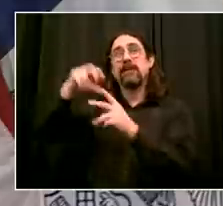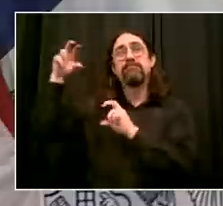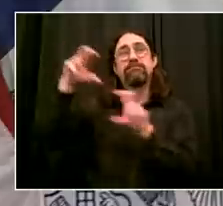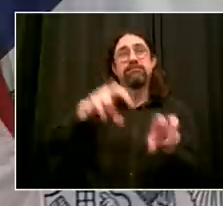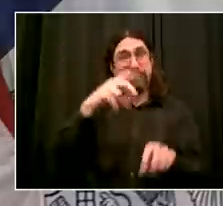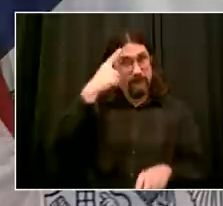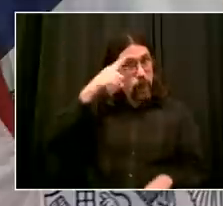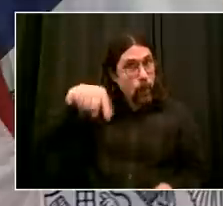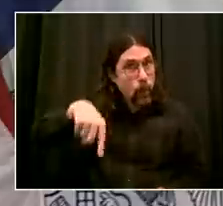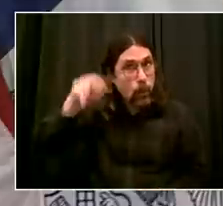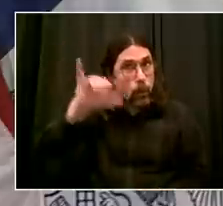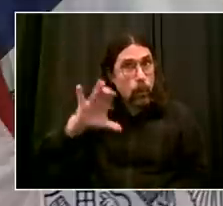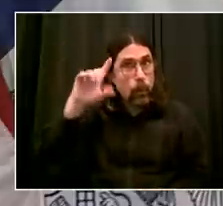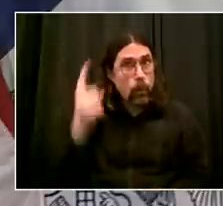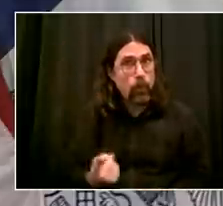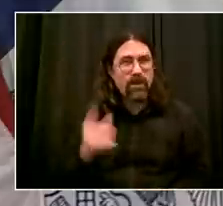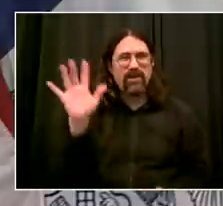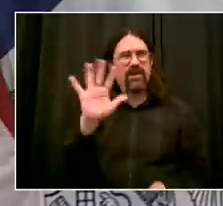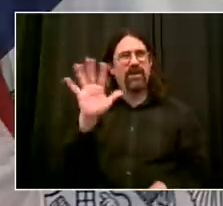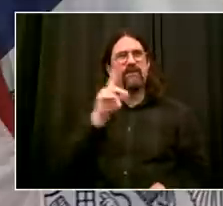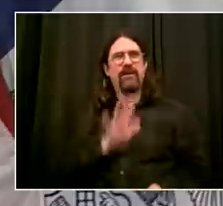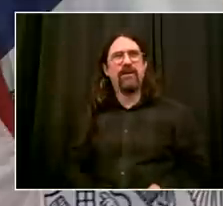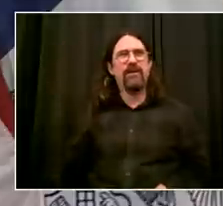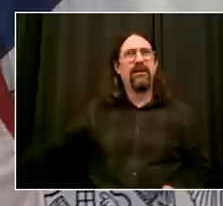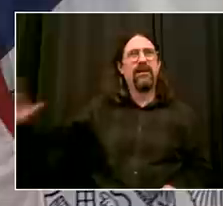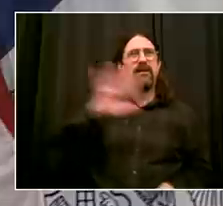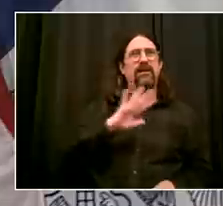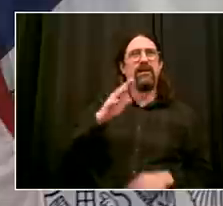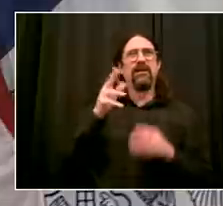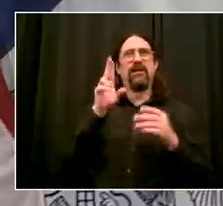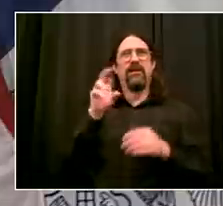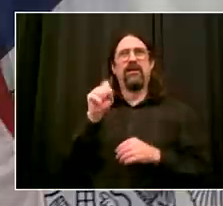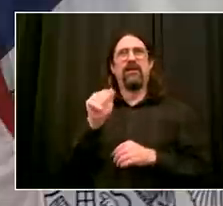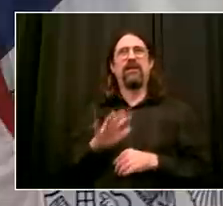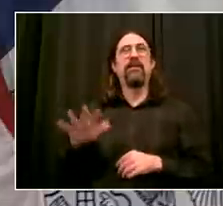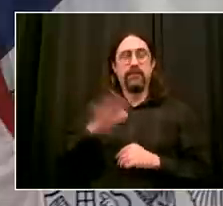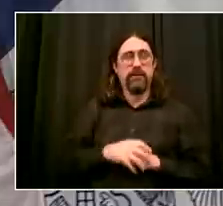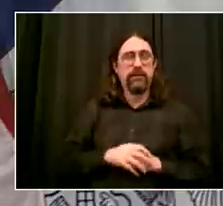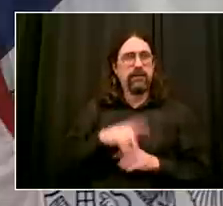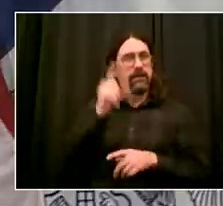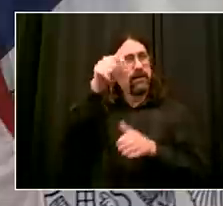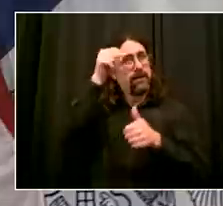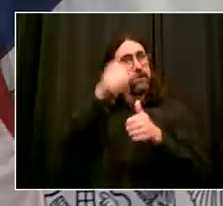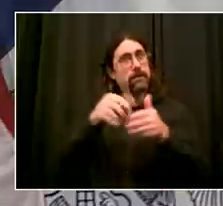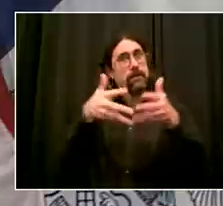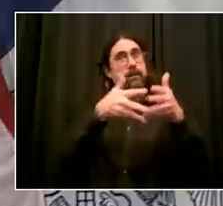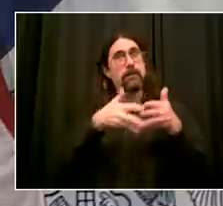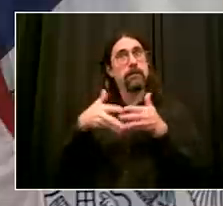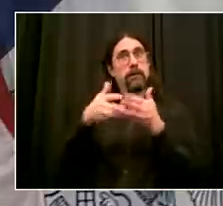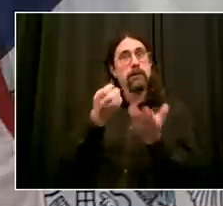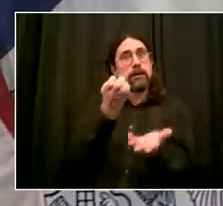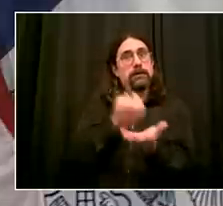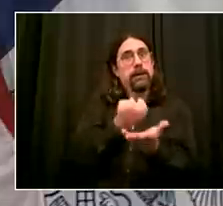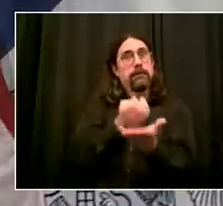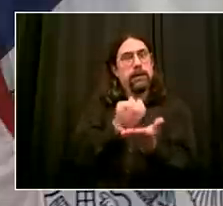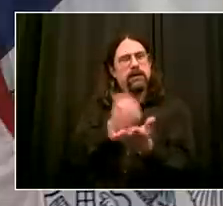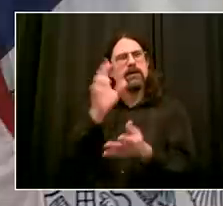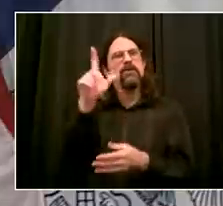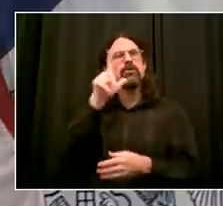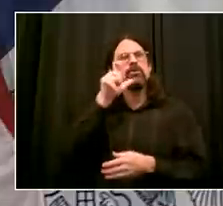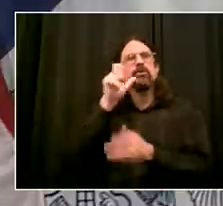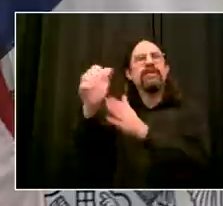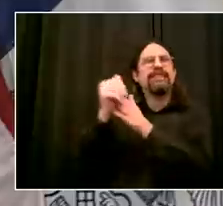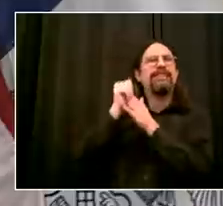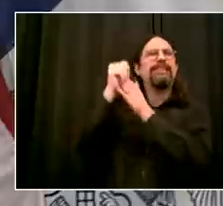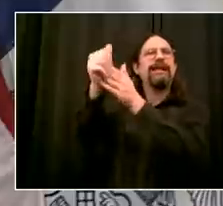our feet, helps the entire country. And I say again, helping us back on our feet helps the entire country. That is why